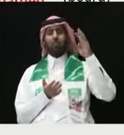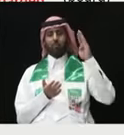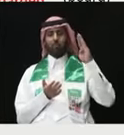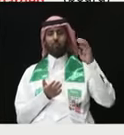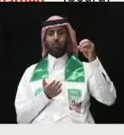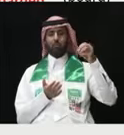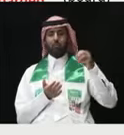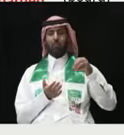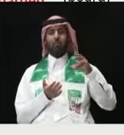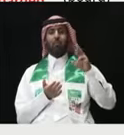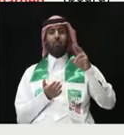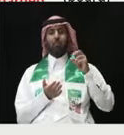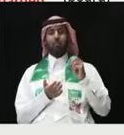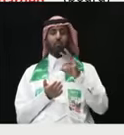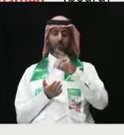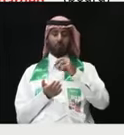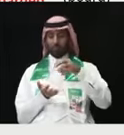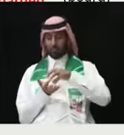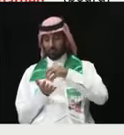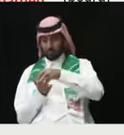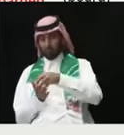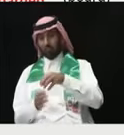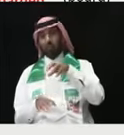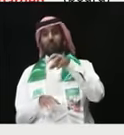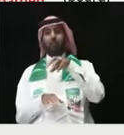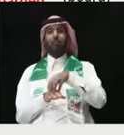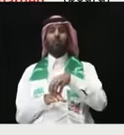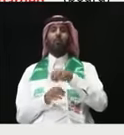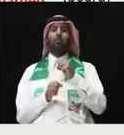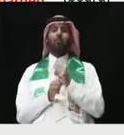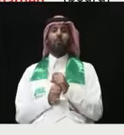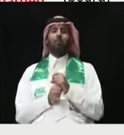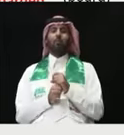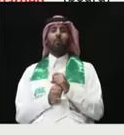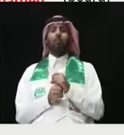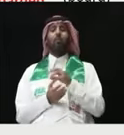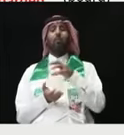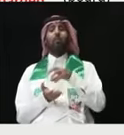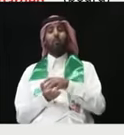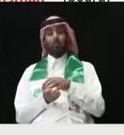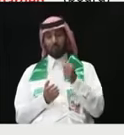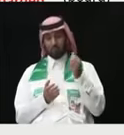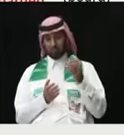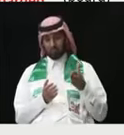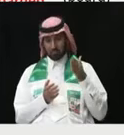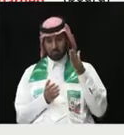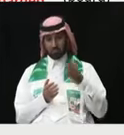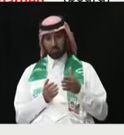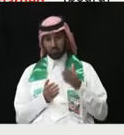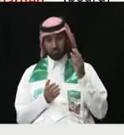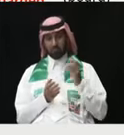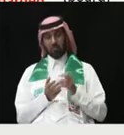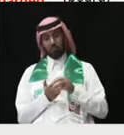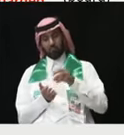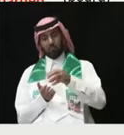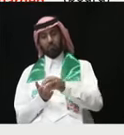They boarded with an ed, so they boarded a train for Germany